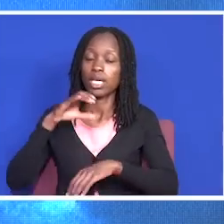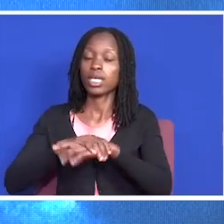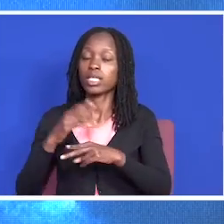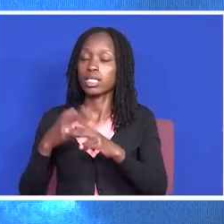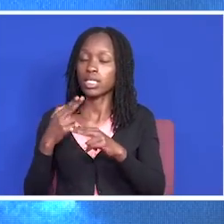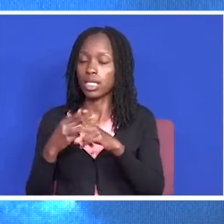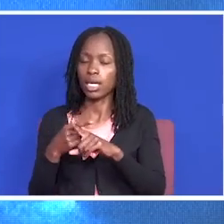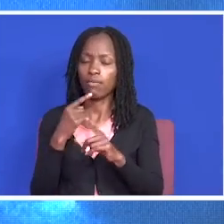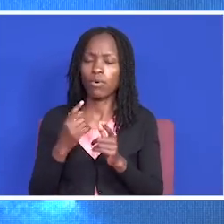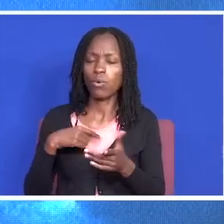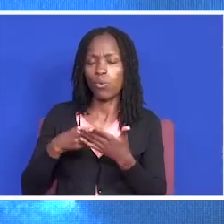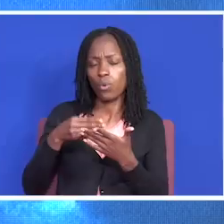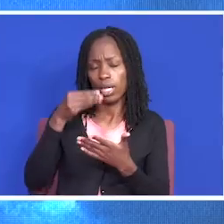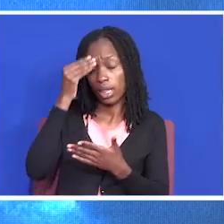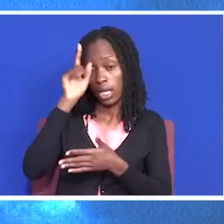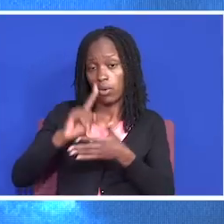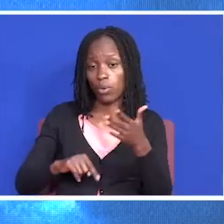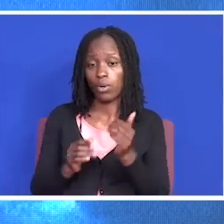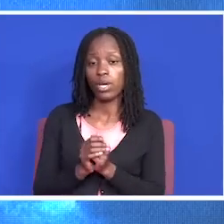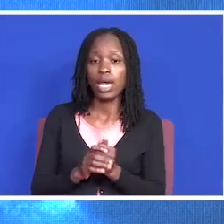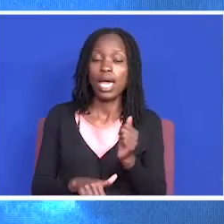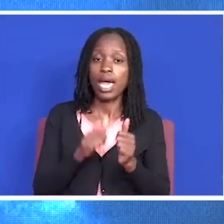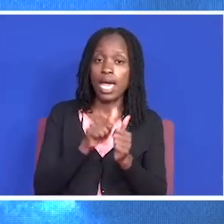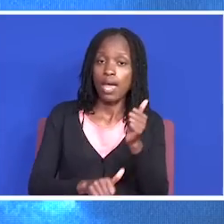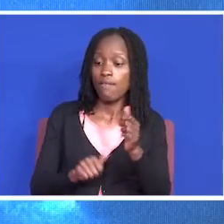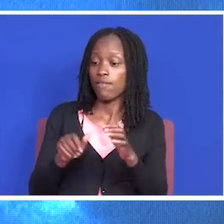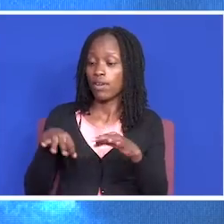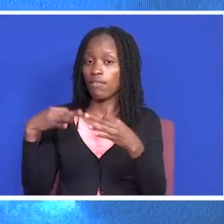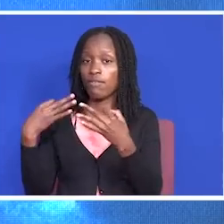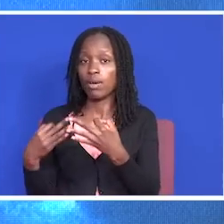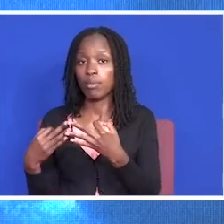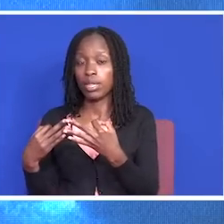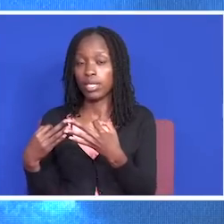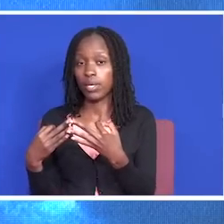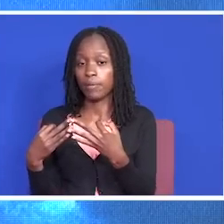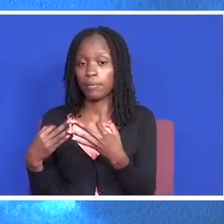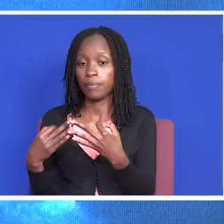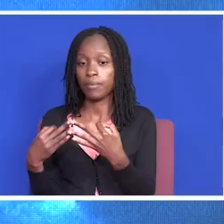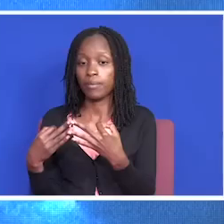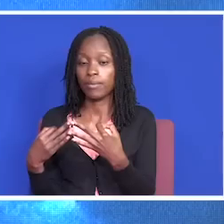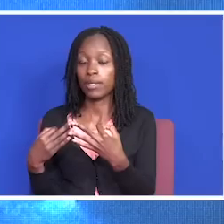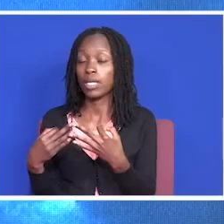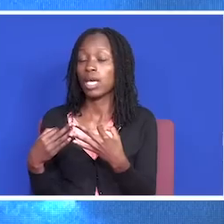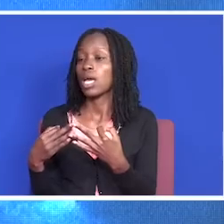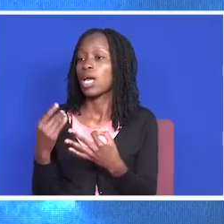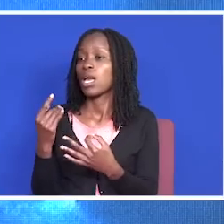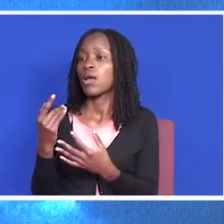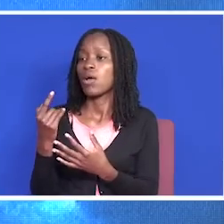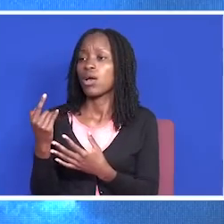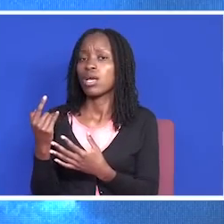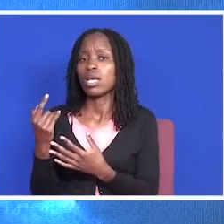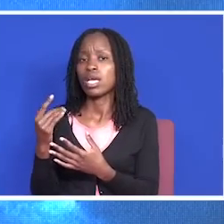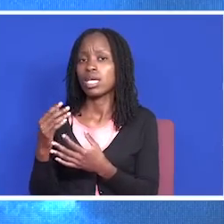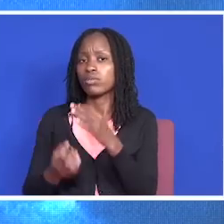name. What are we learning? Every family that's called a family is only a family